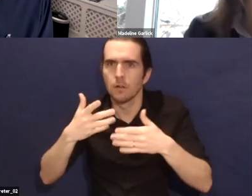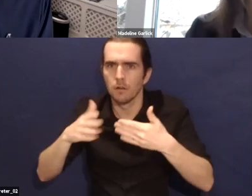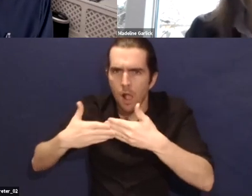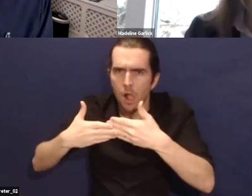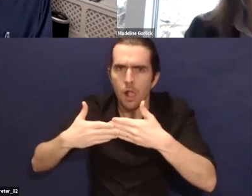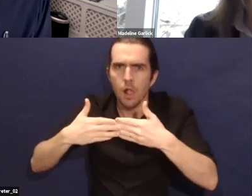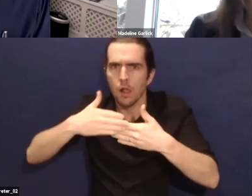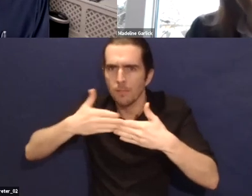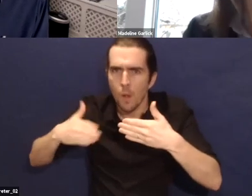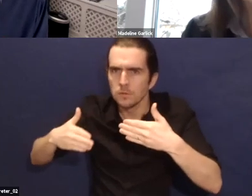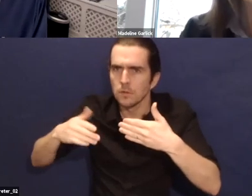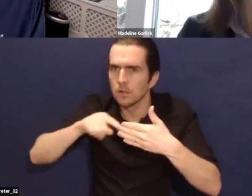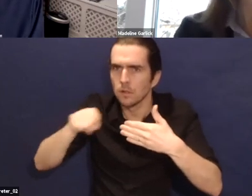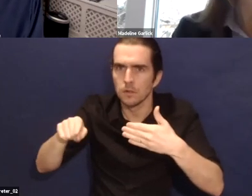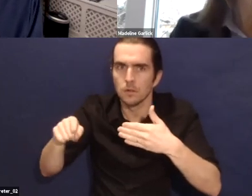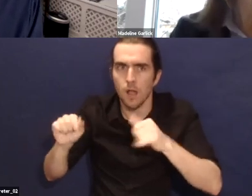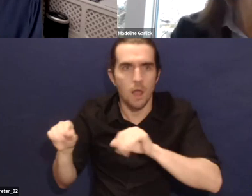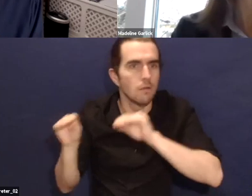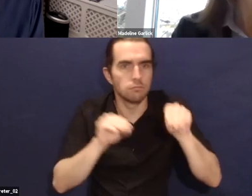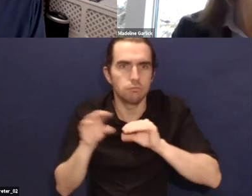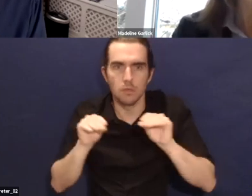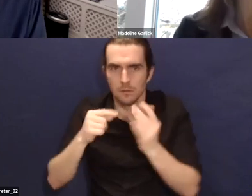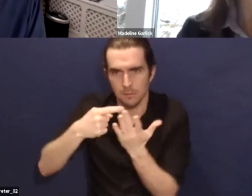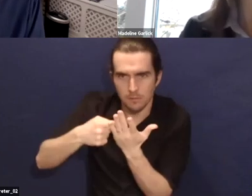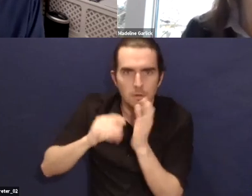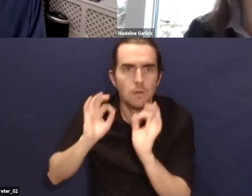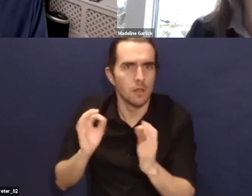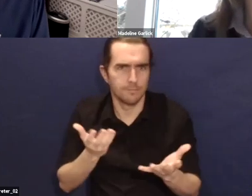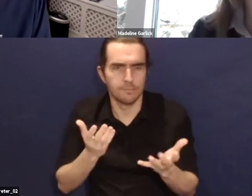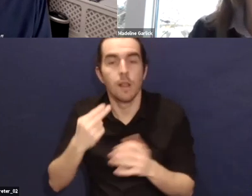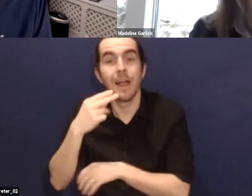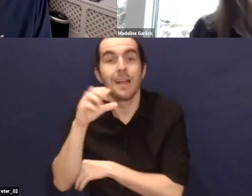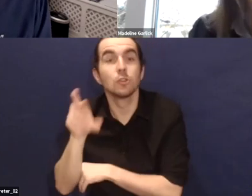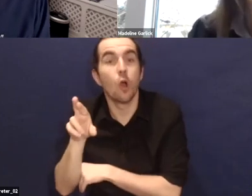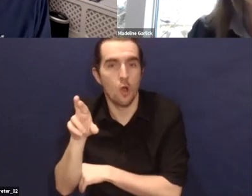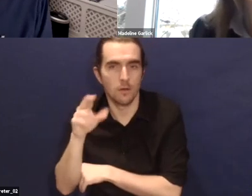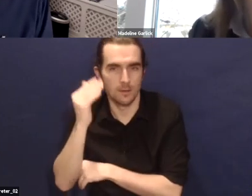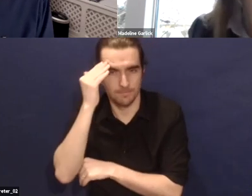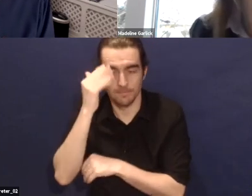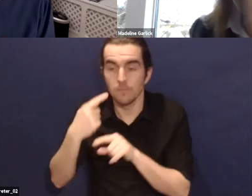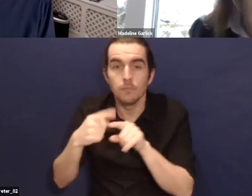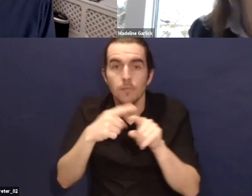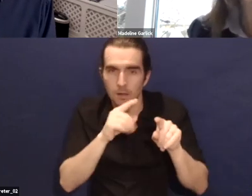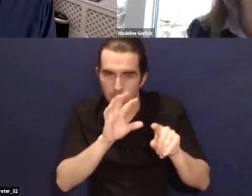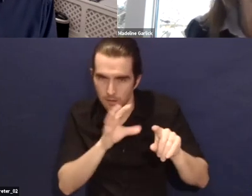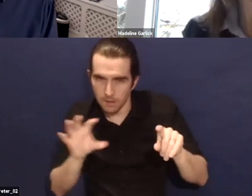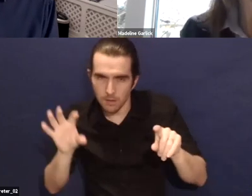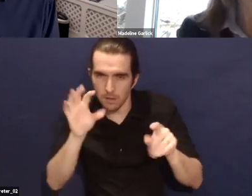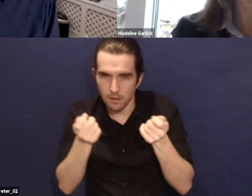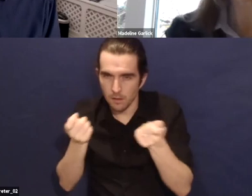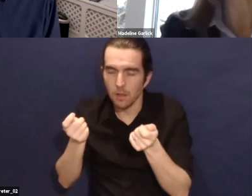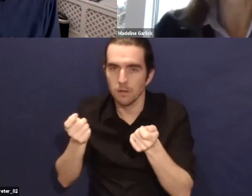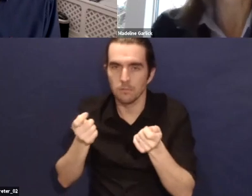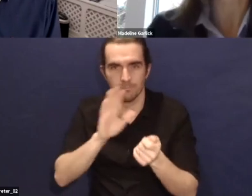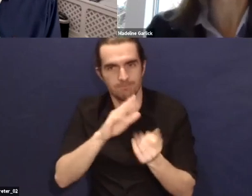to health. But this can be done in a way which respects fundamental rights, including the right to seek and enjoy asylum,